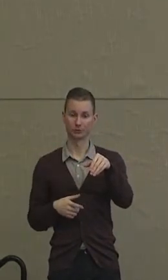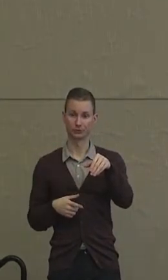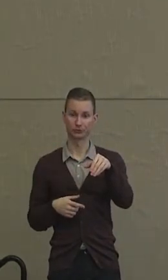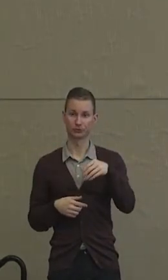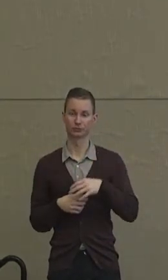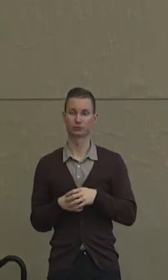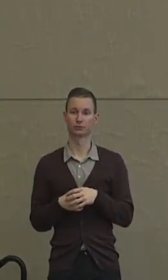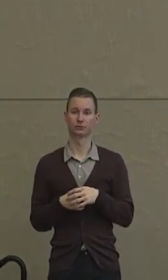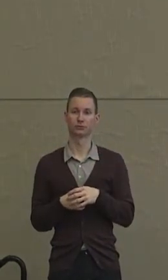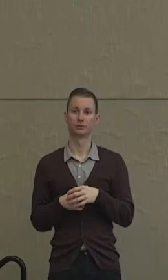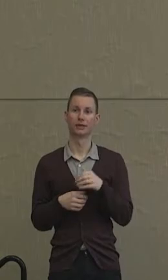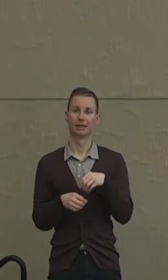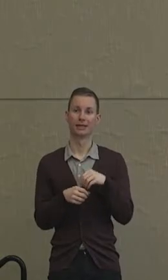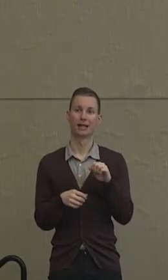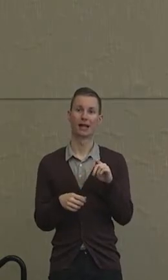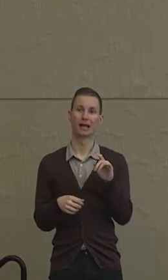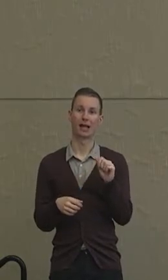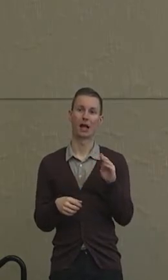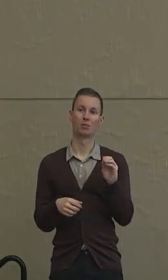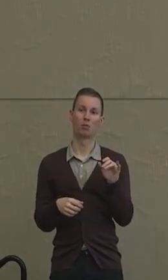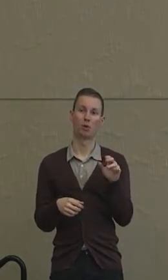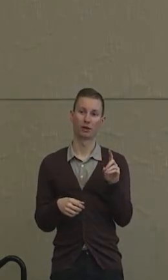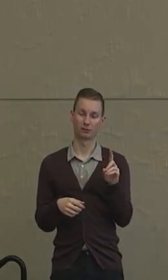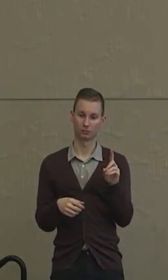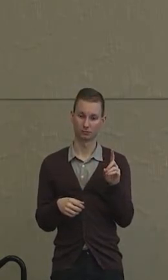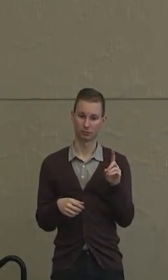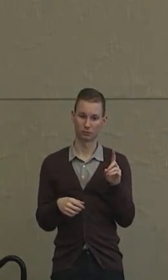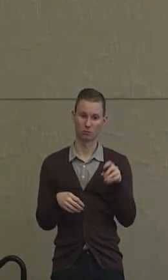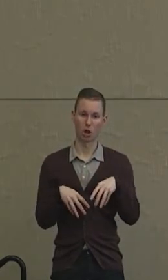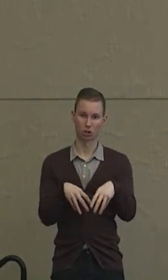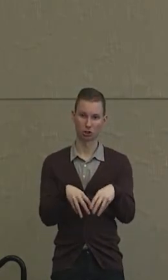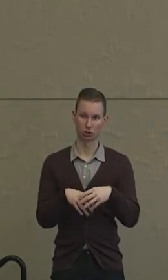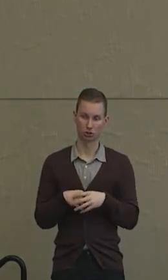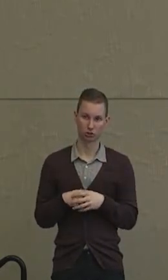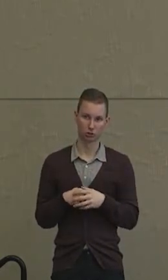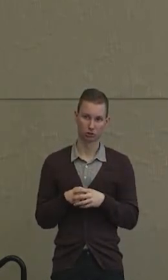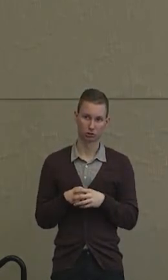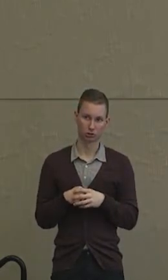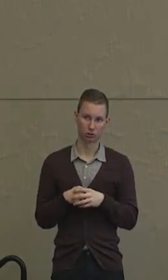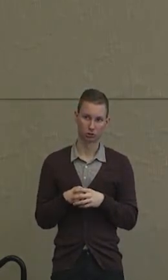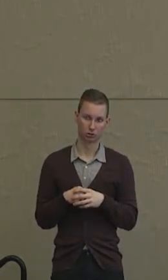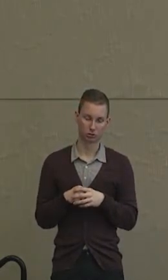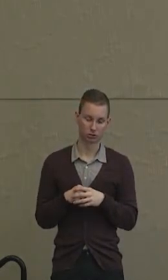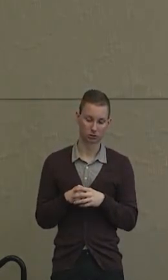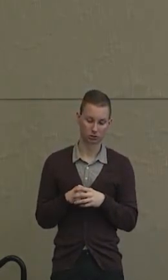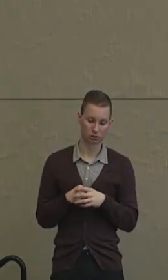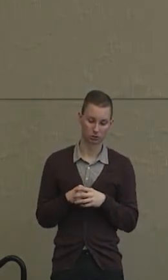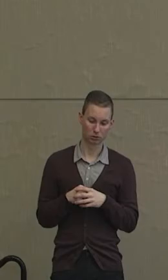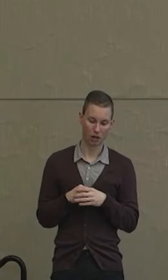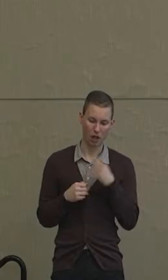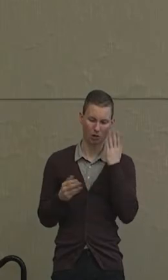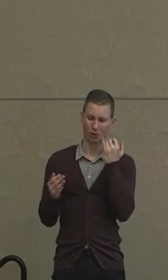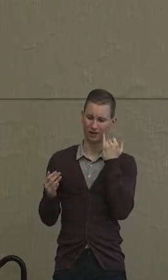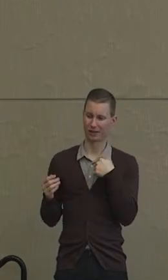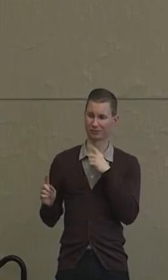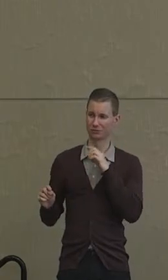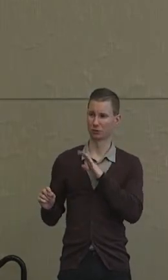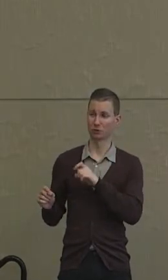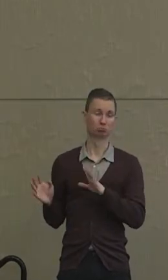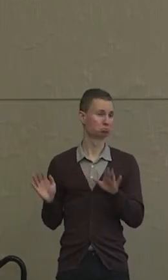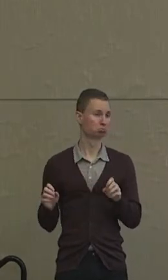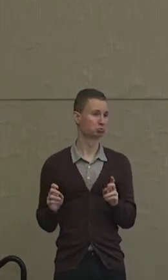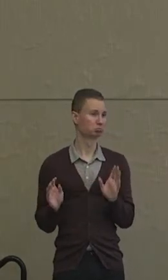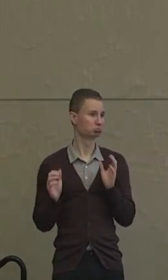the Rikia Boyd March. And so I think, and I don't know if this really answers your question, I hope it does.